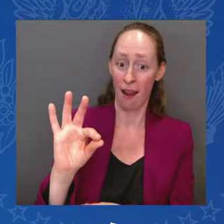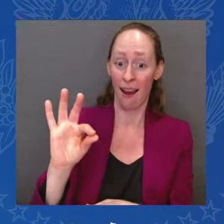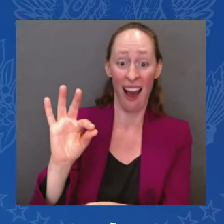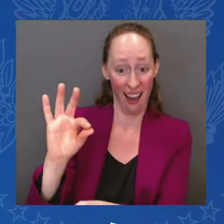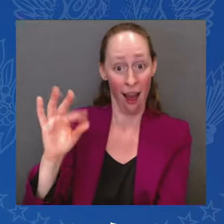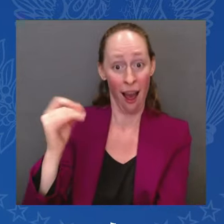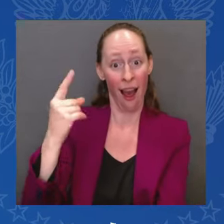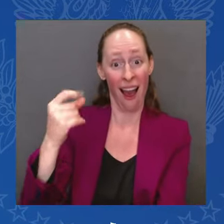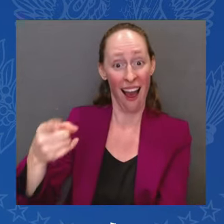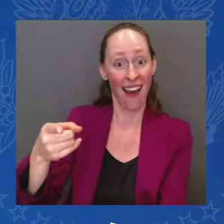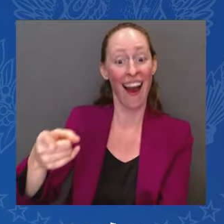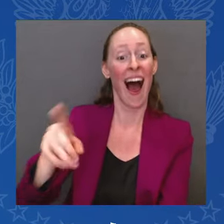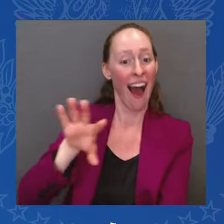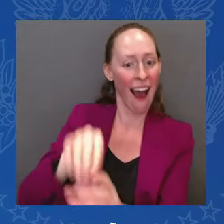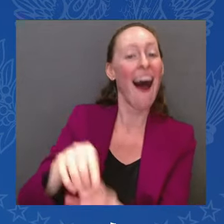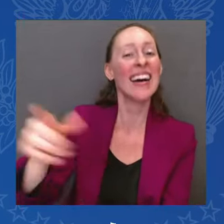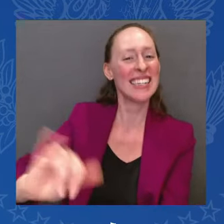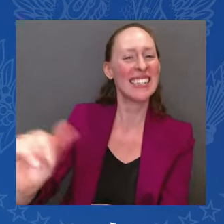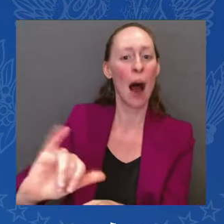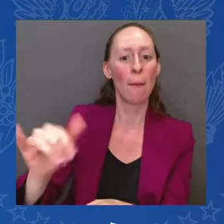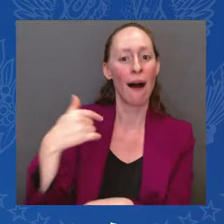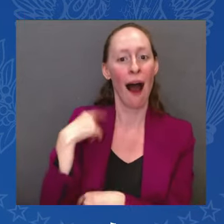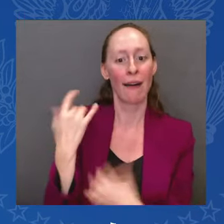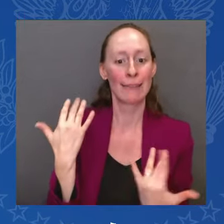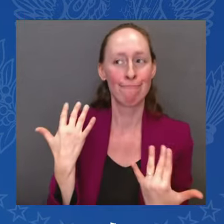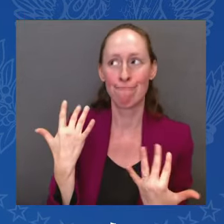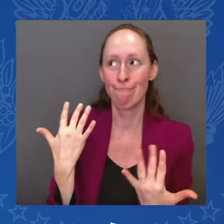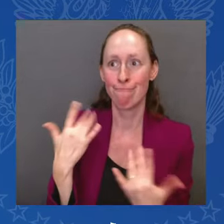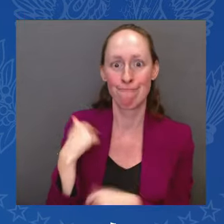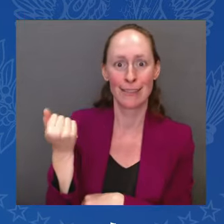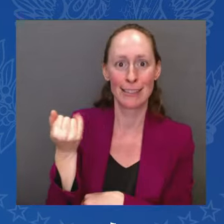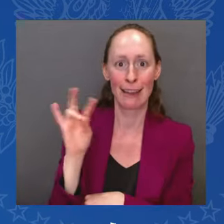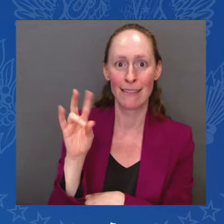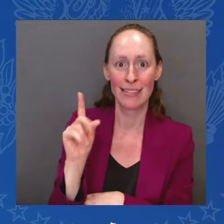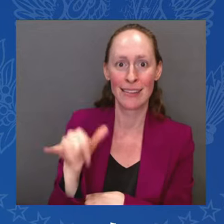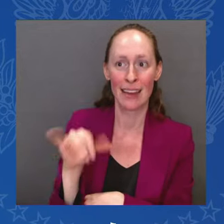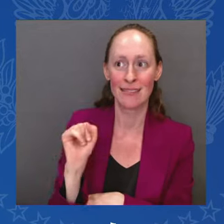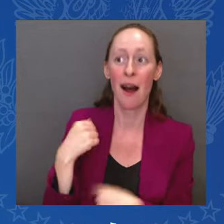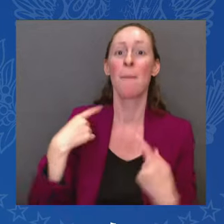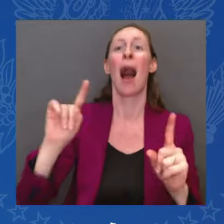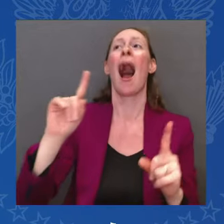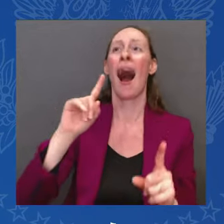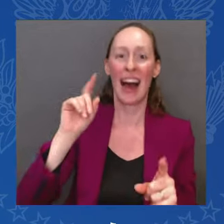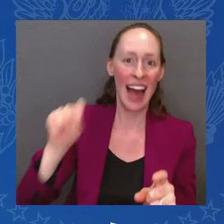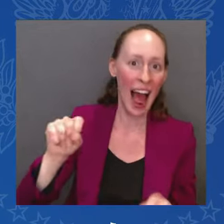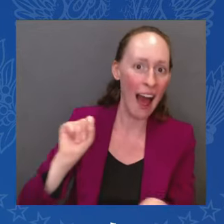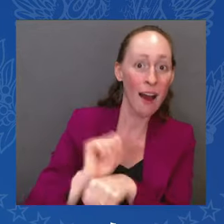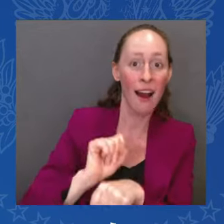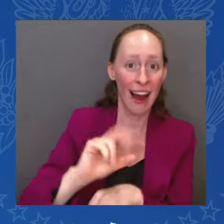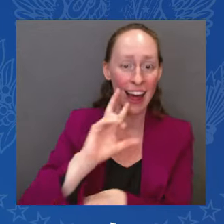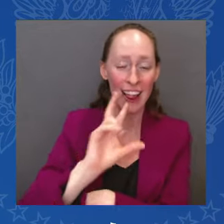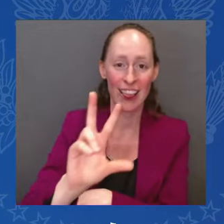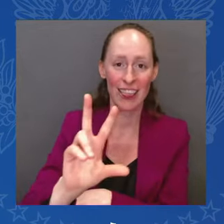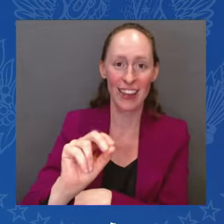I had to wait 17 days to be eligible. That was 827 years ago, but it was a while.